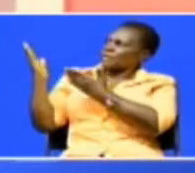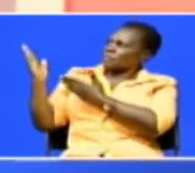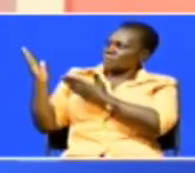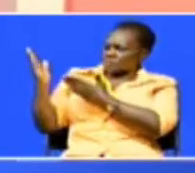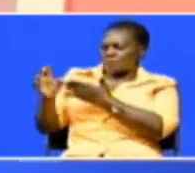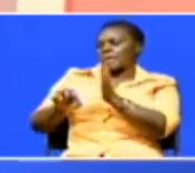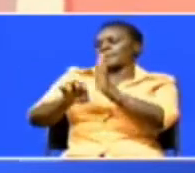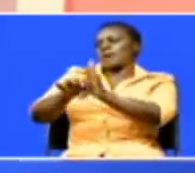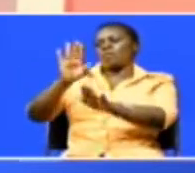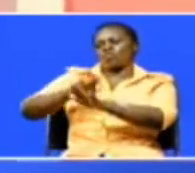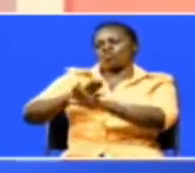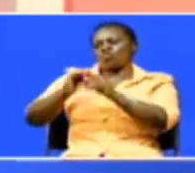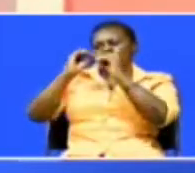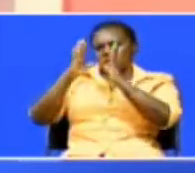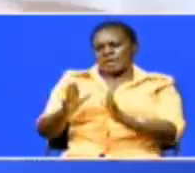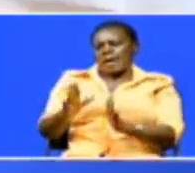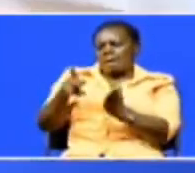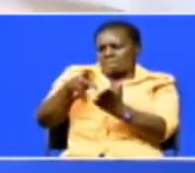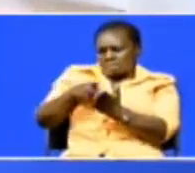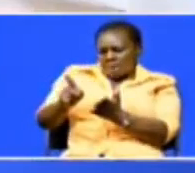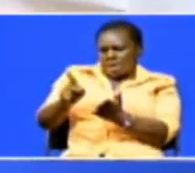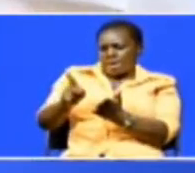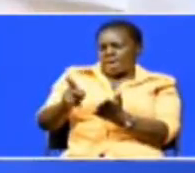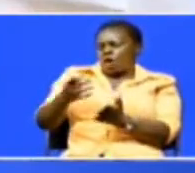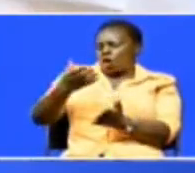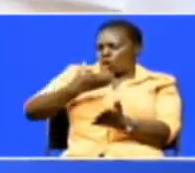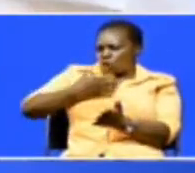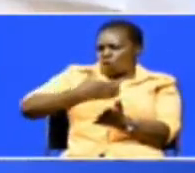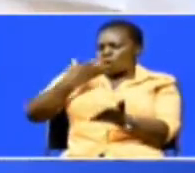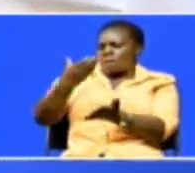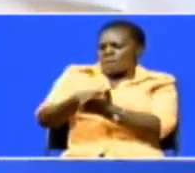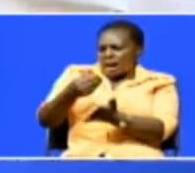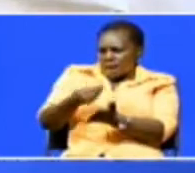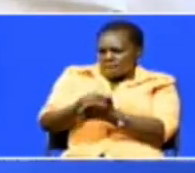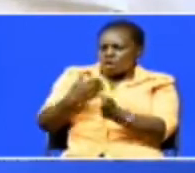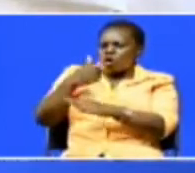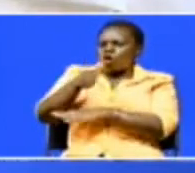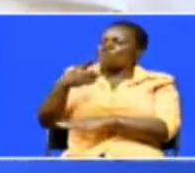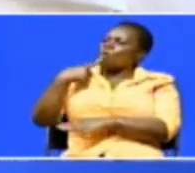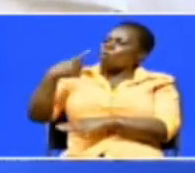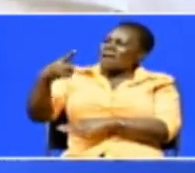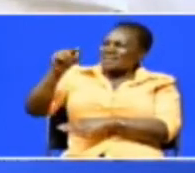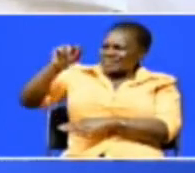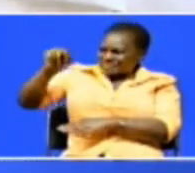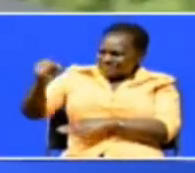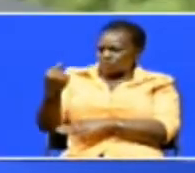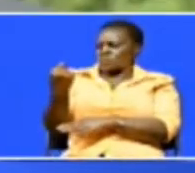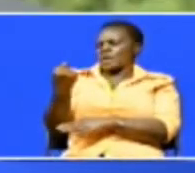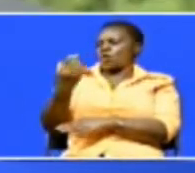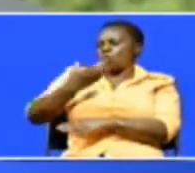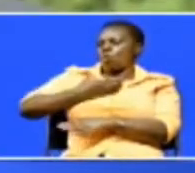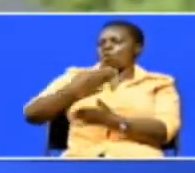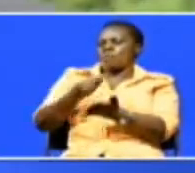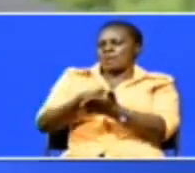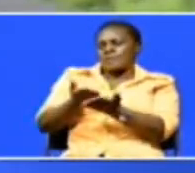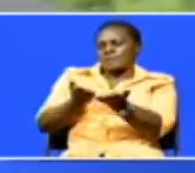another example of a teacher who was forced to part her life savings to pay for a surgery of more than 100,000 Kenyan shillings. The services